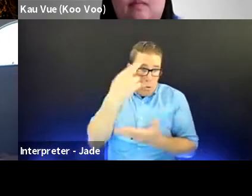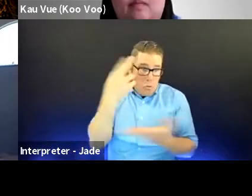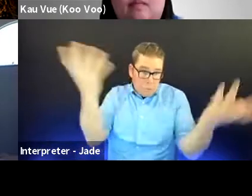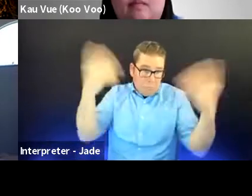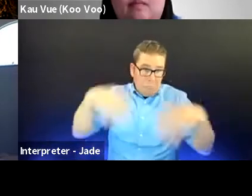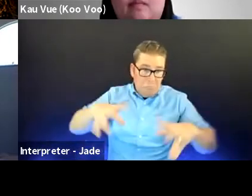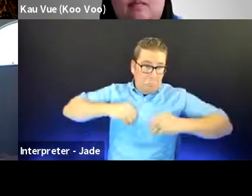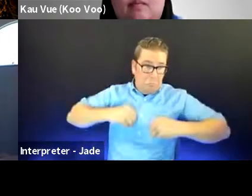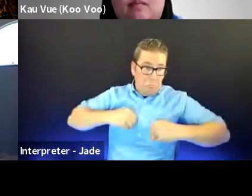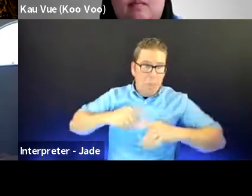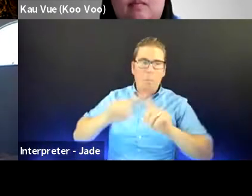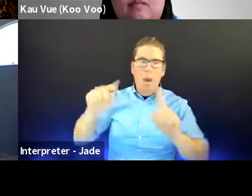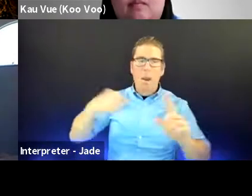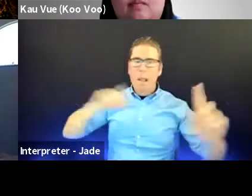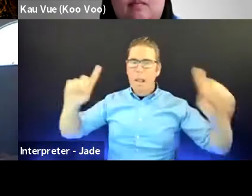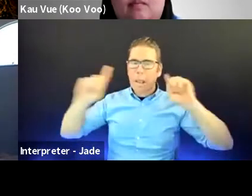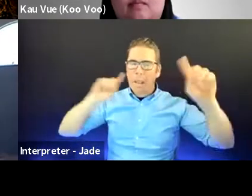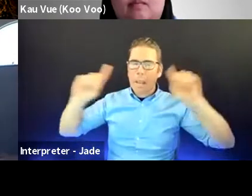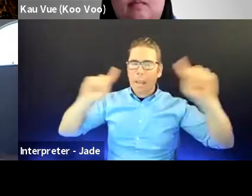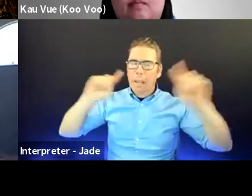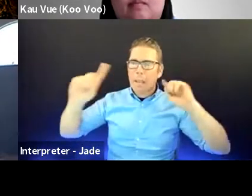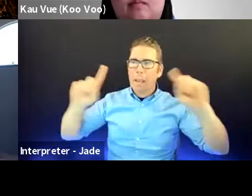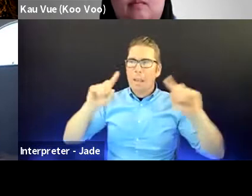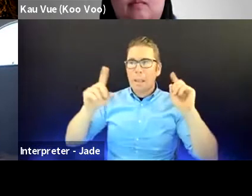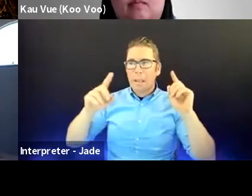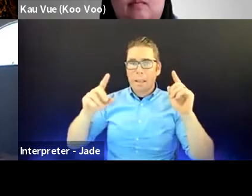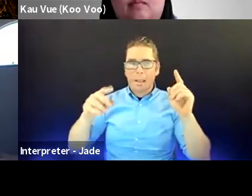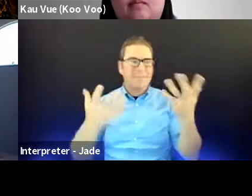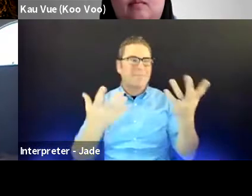lot. I really just love Fresno City